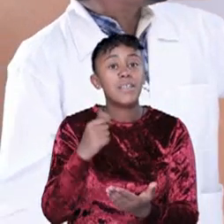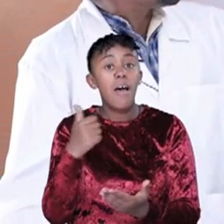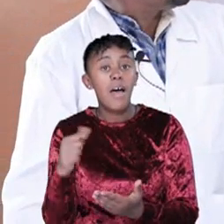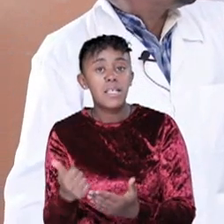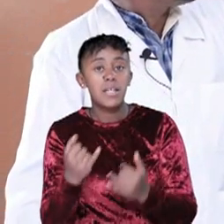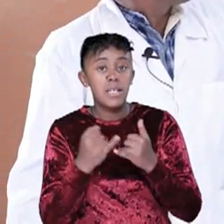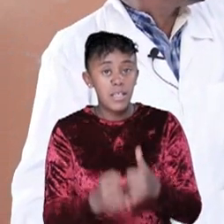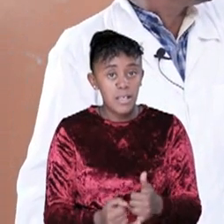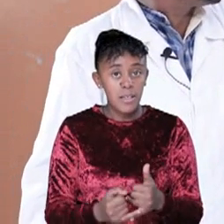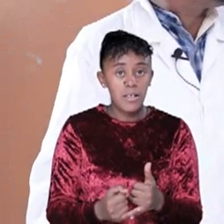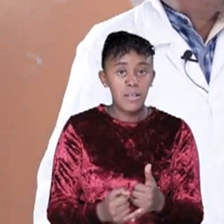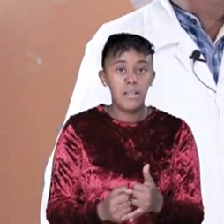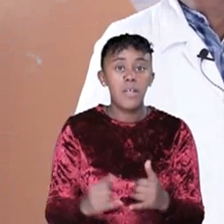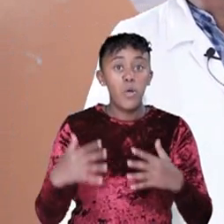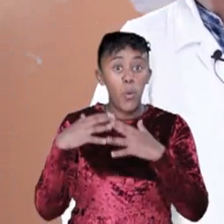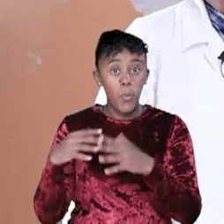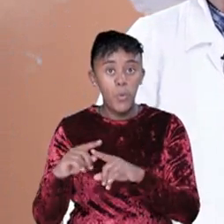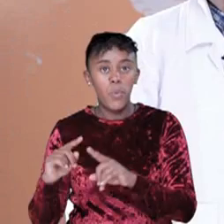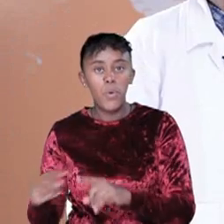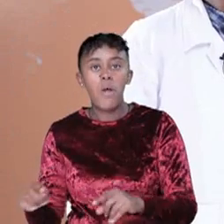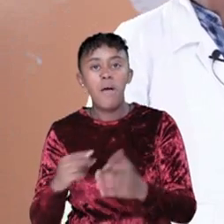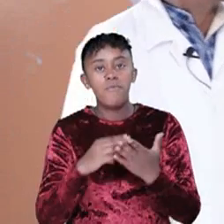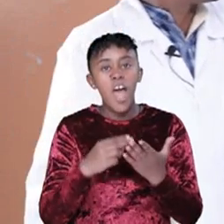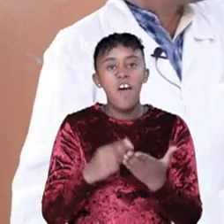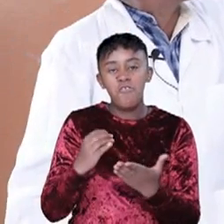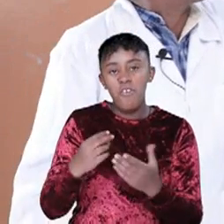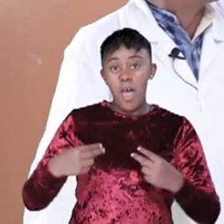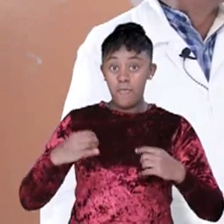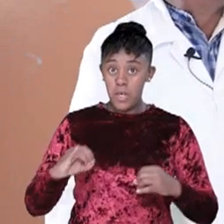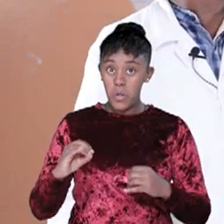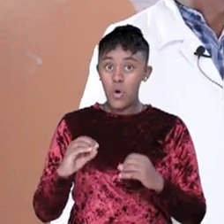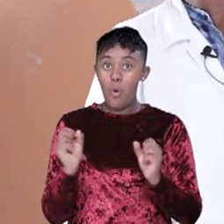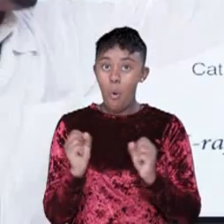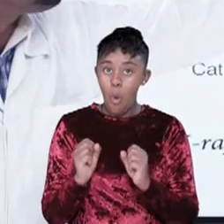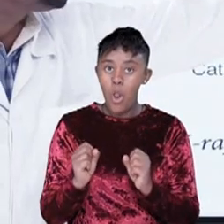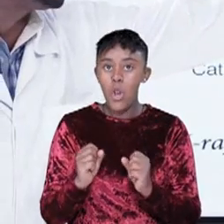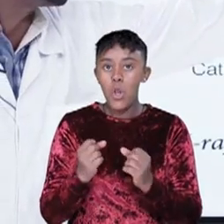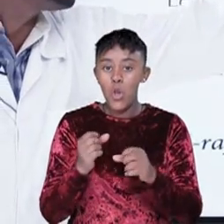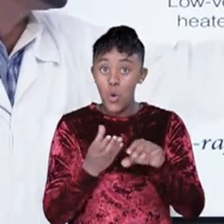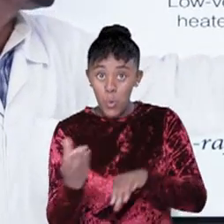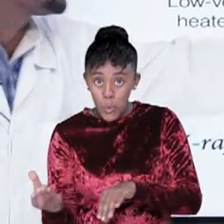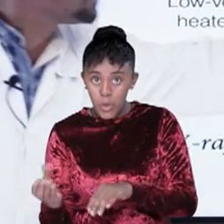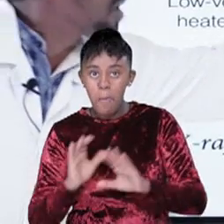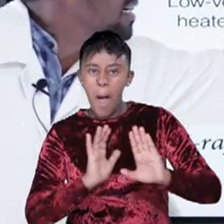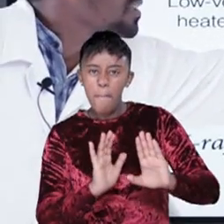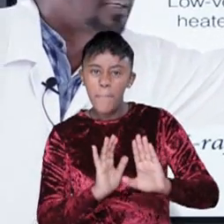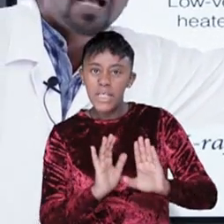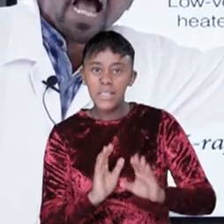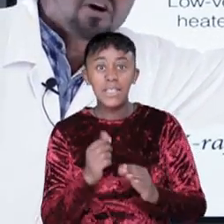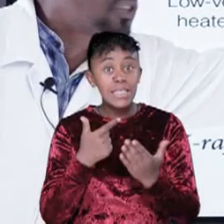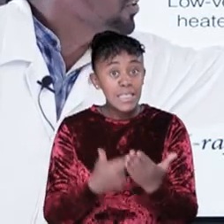the other ending being equipped with cooling, having fans or having cold liquid pumped around it. This is